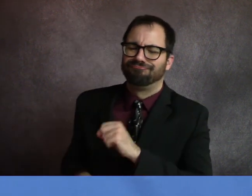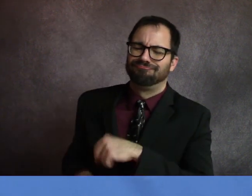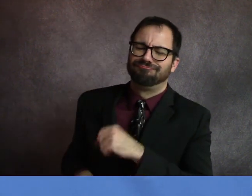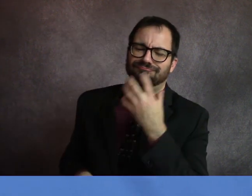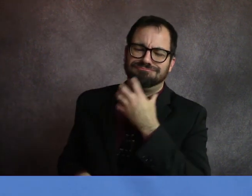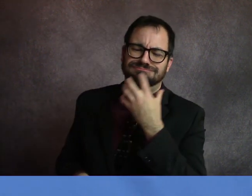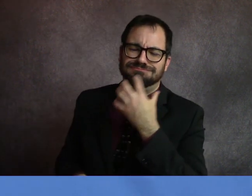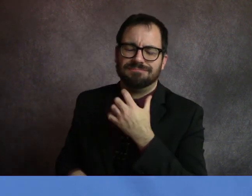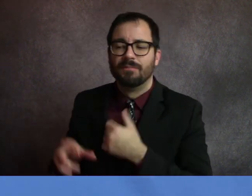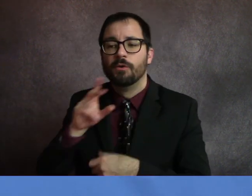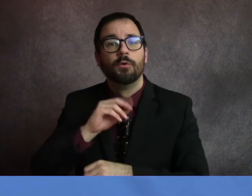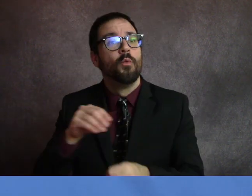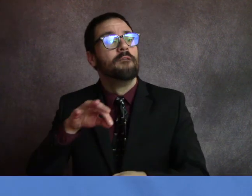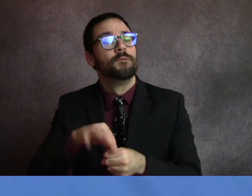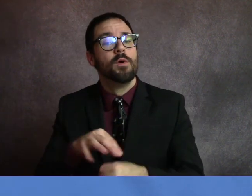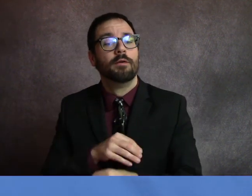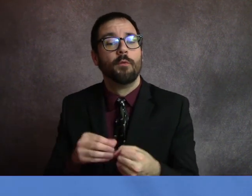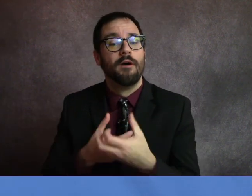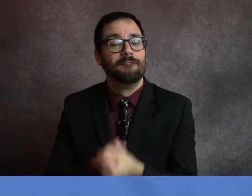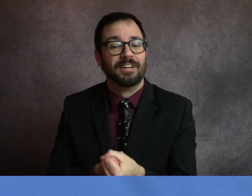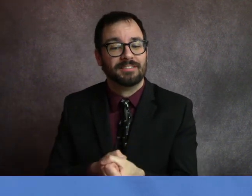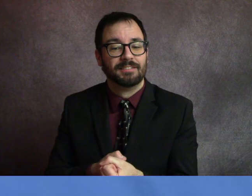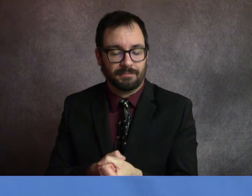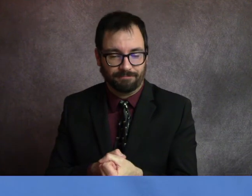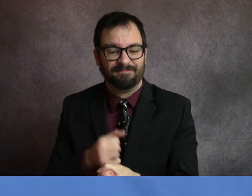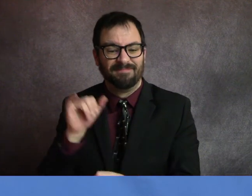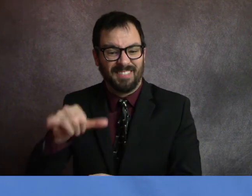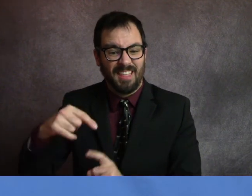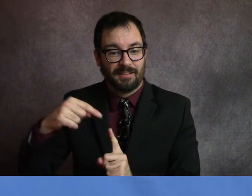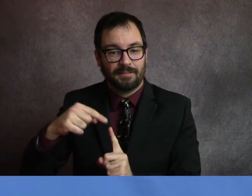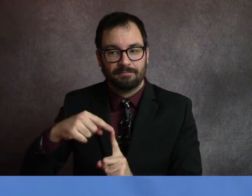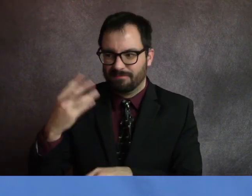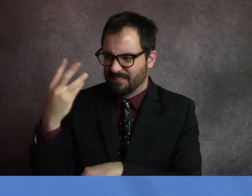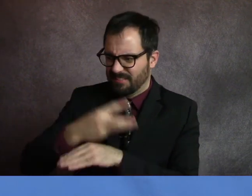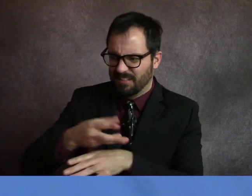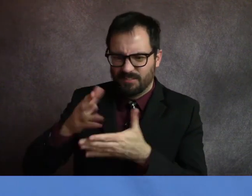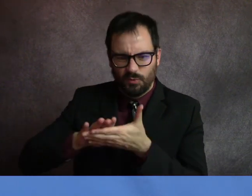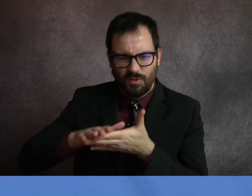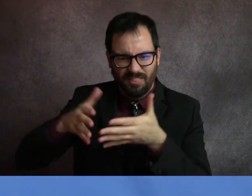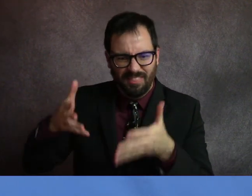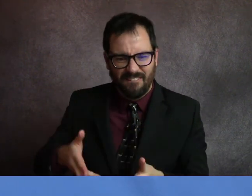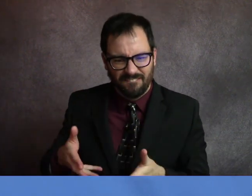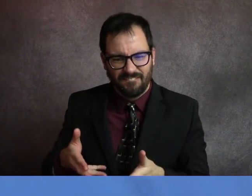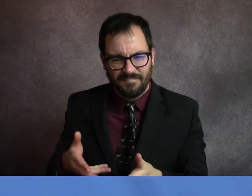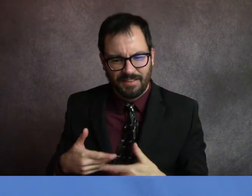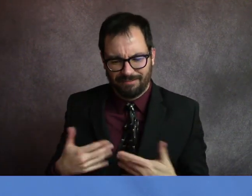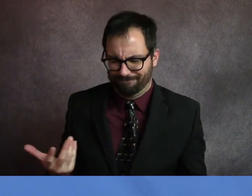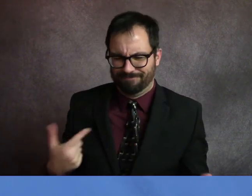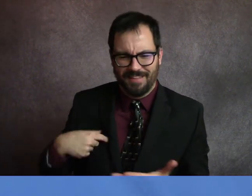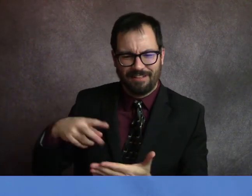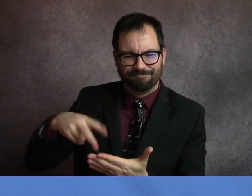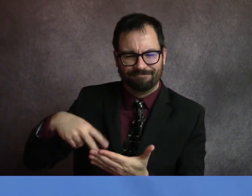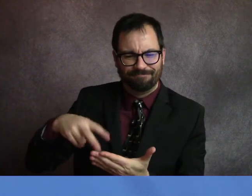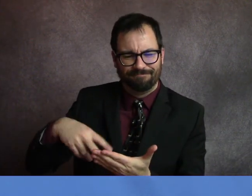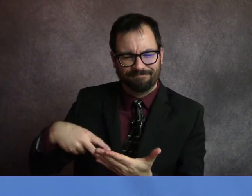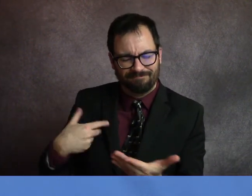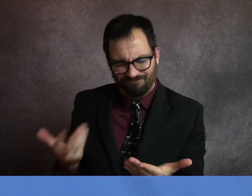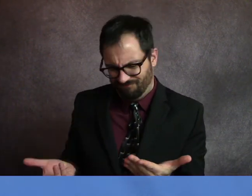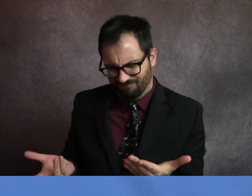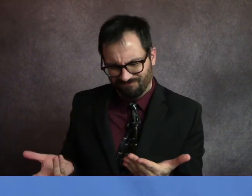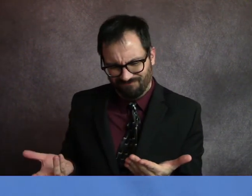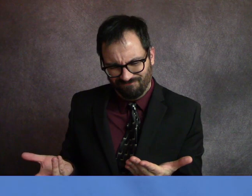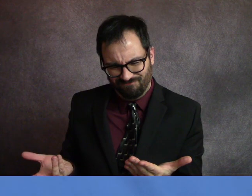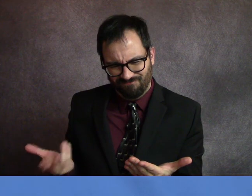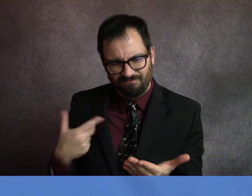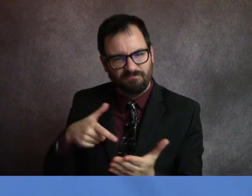mean, I think that no confidence vote came with 6 days left of school. And, you know, I was reading, I think you did the story actually the other day,